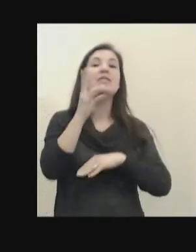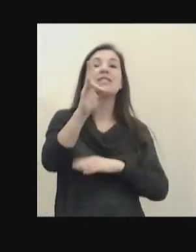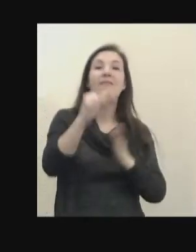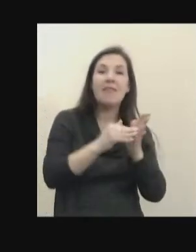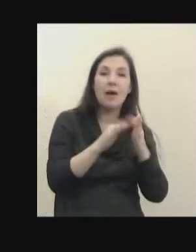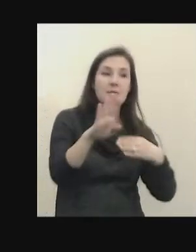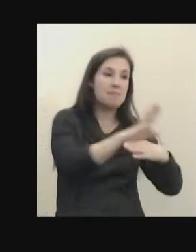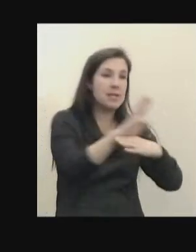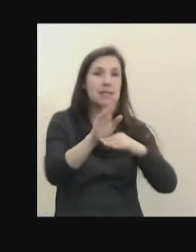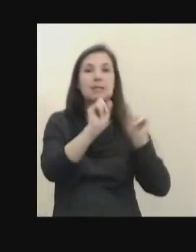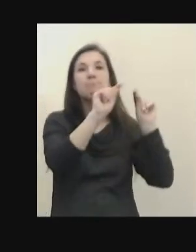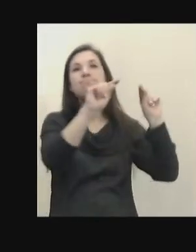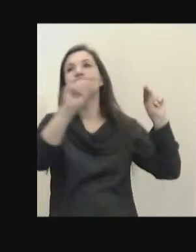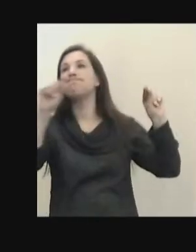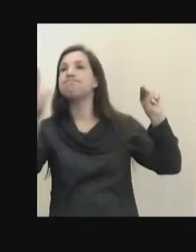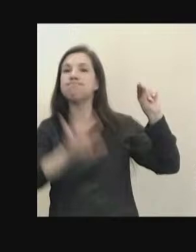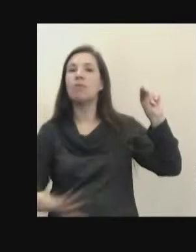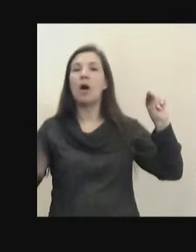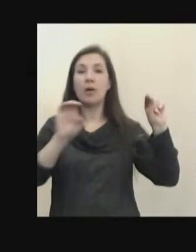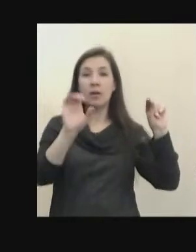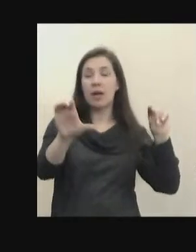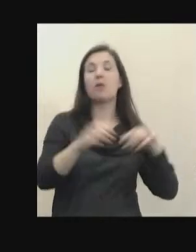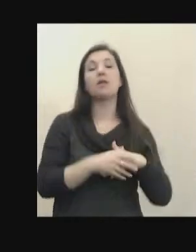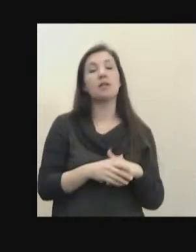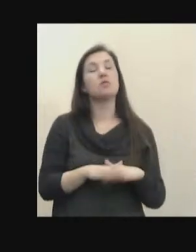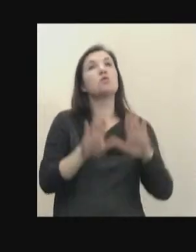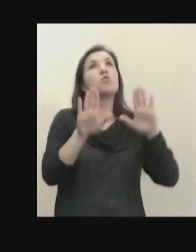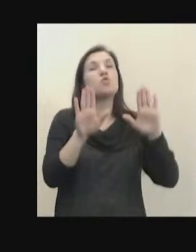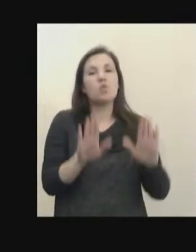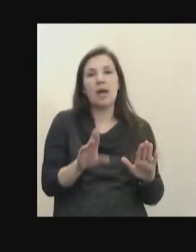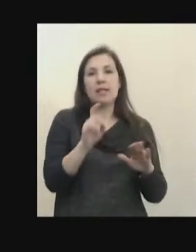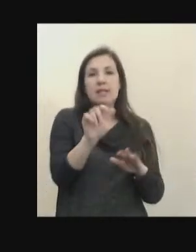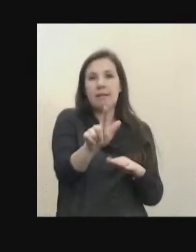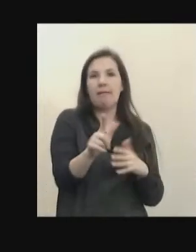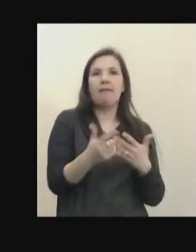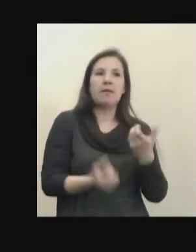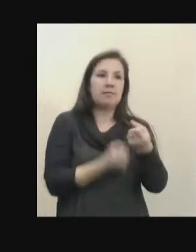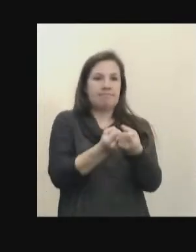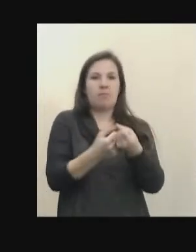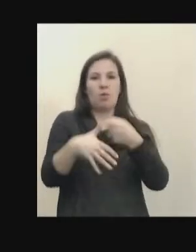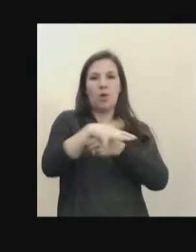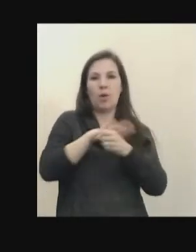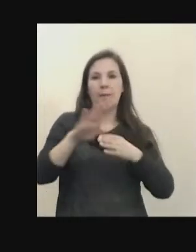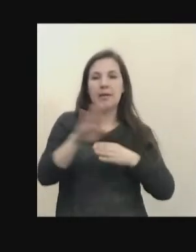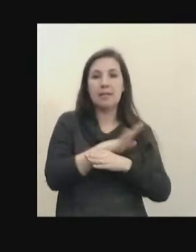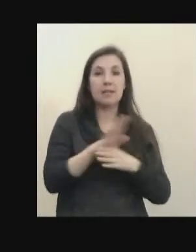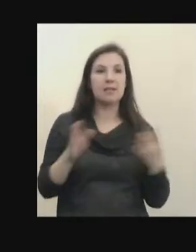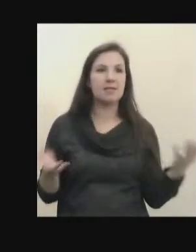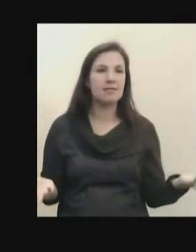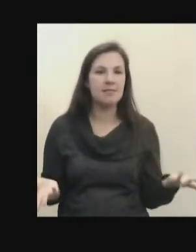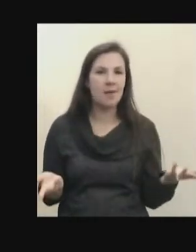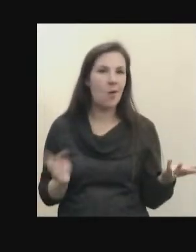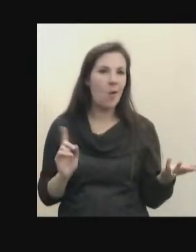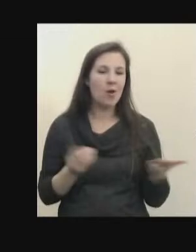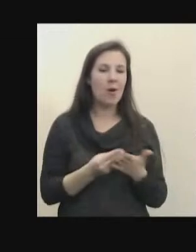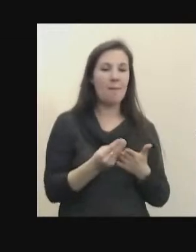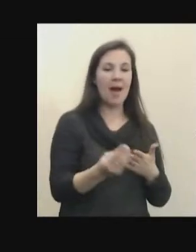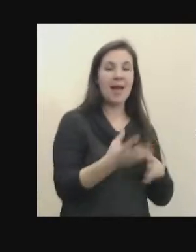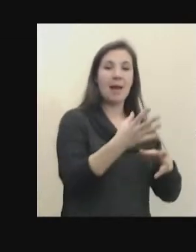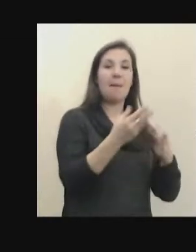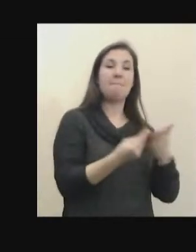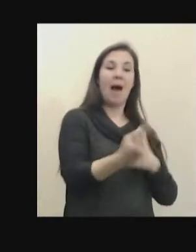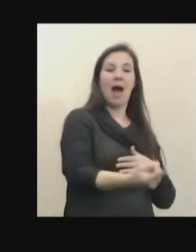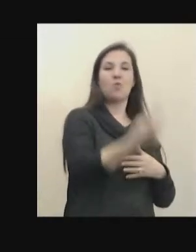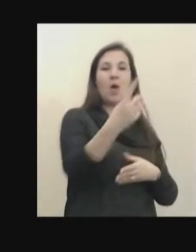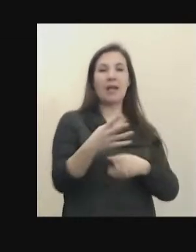Erie County. It's a great deal. It helps support our local businesses, and where else are you going to get a buy one, get one free $50